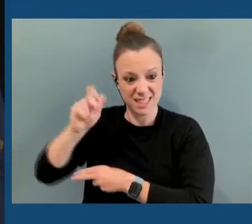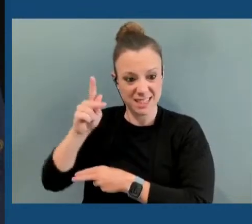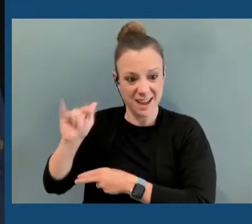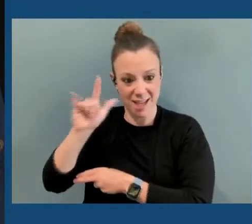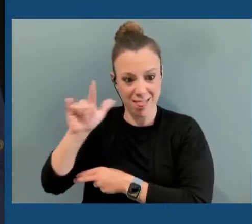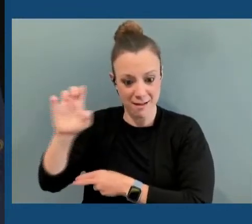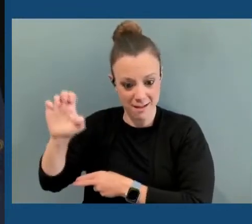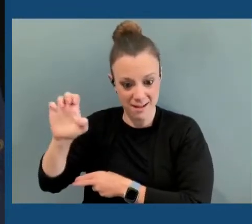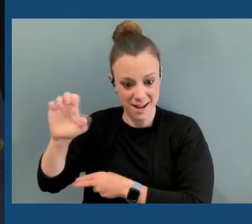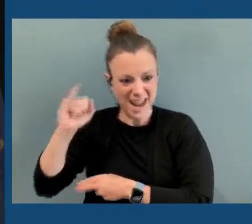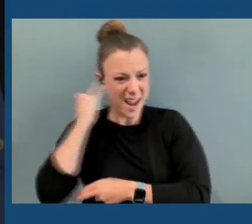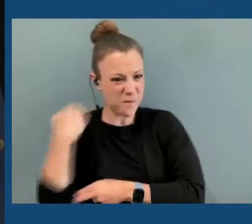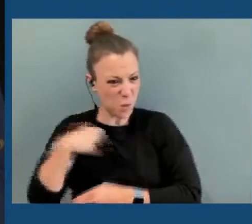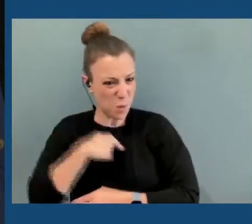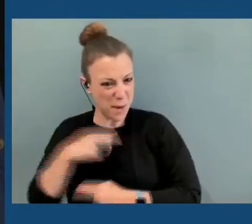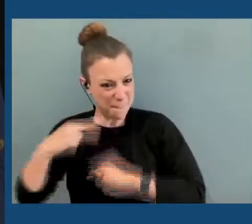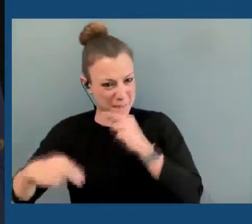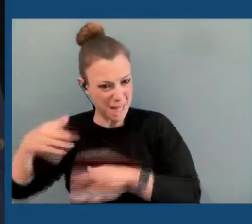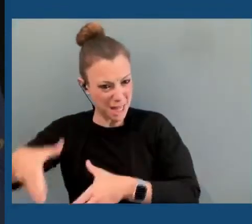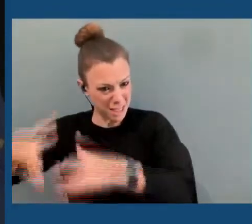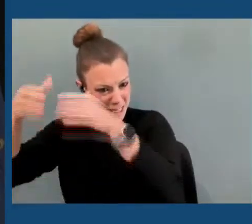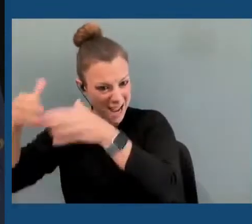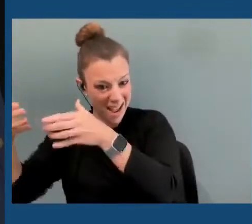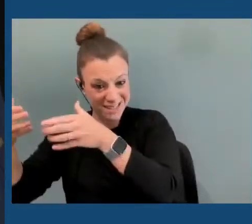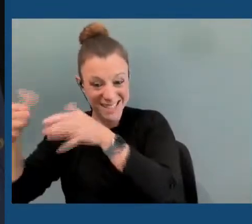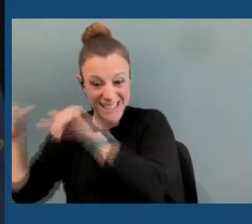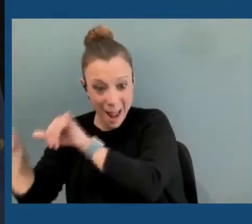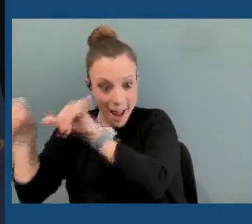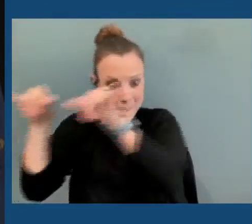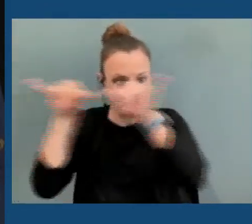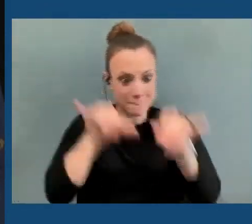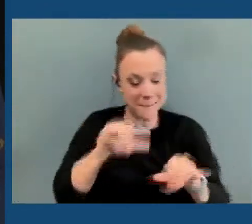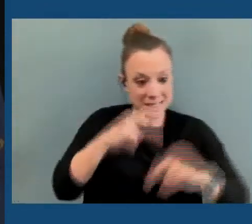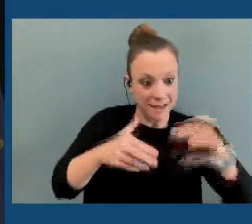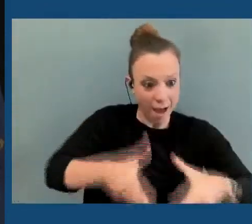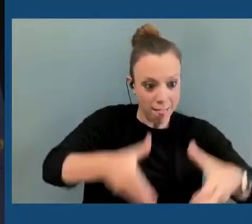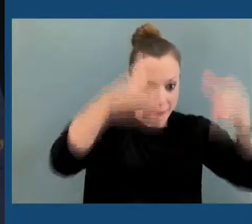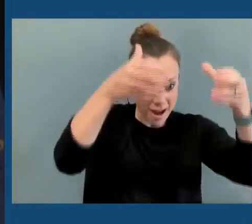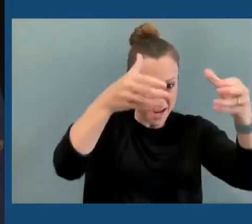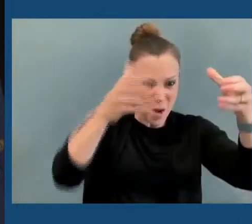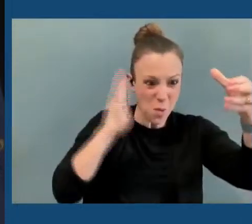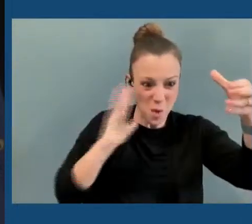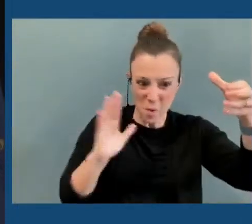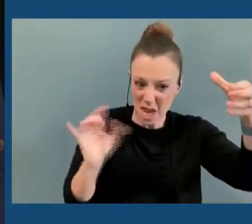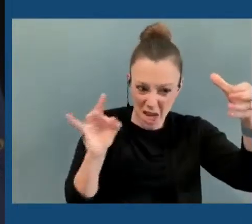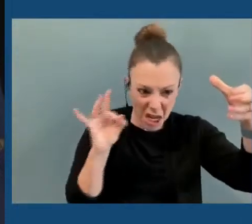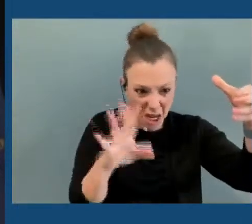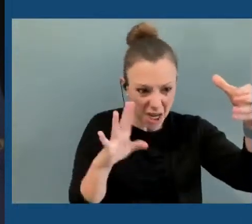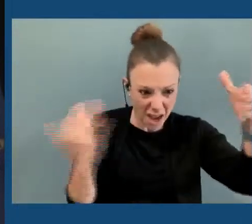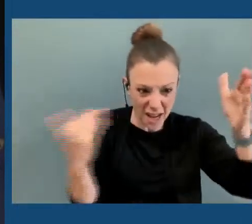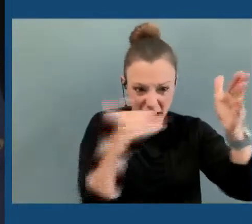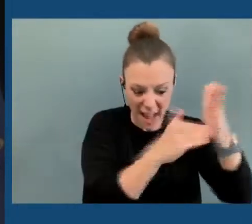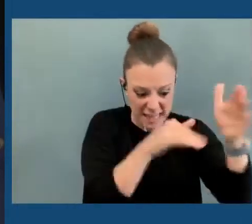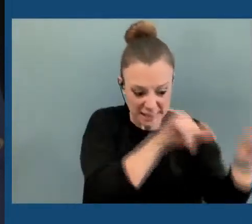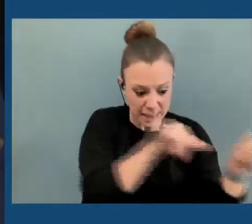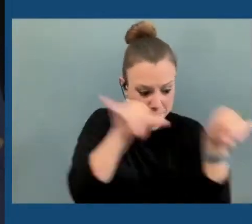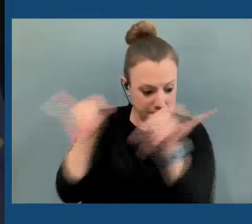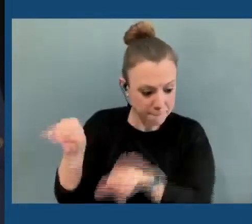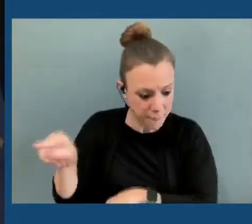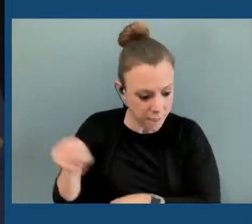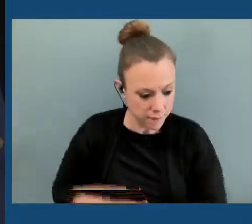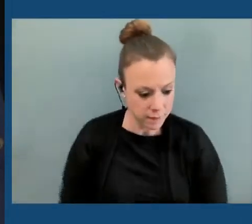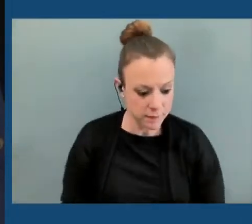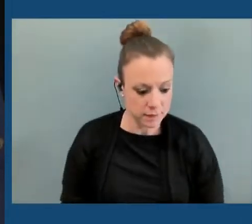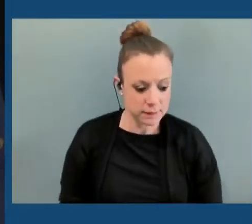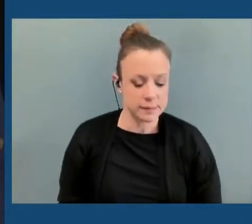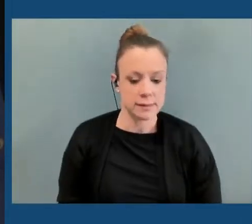the Skyline, what's going to happen? This could not be our legacy, this could be our downfall, and we have to think ahead to